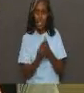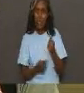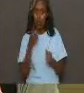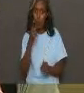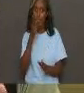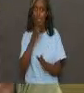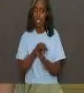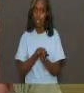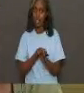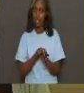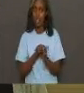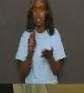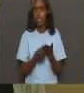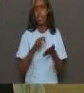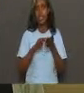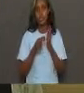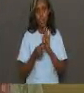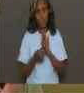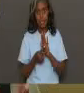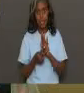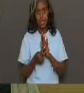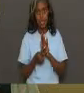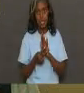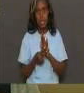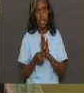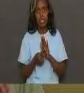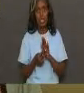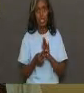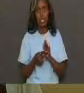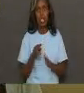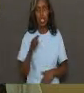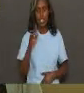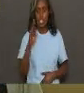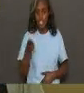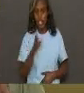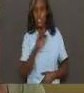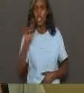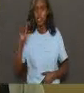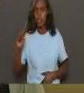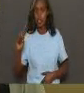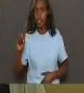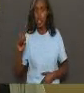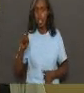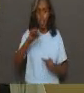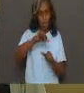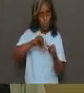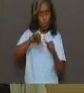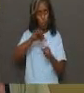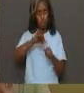side. This means that H and T are